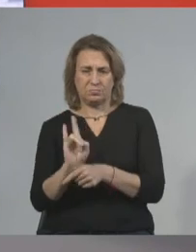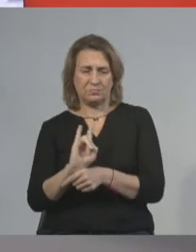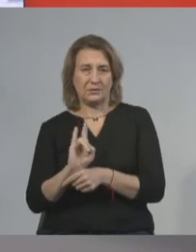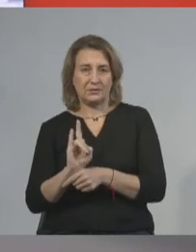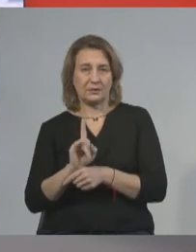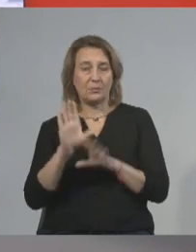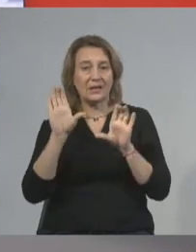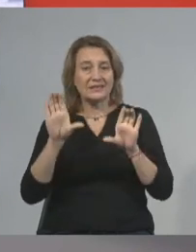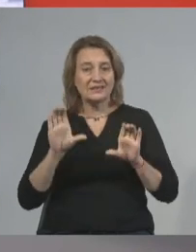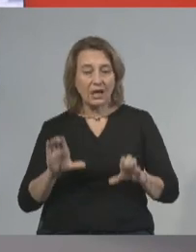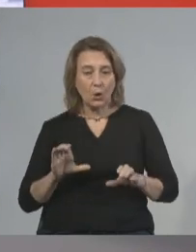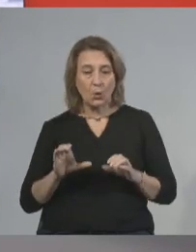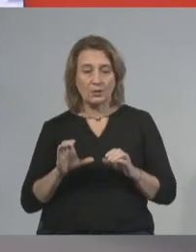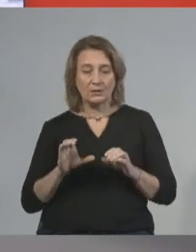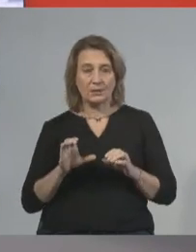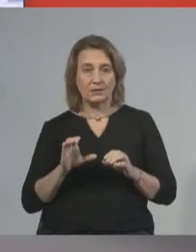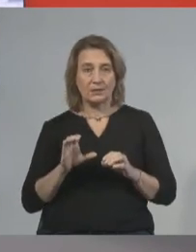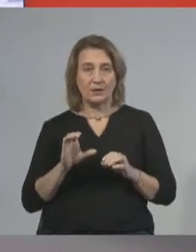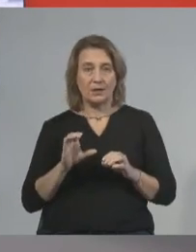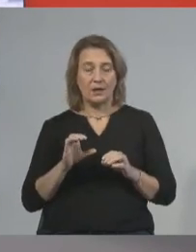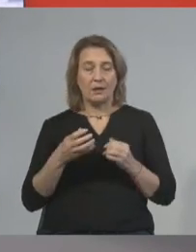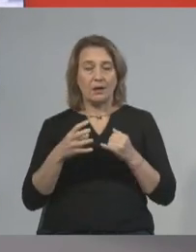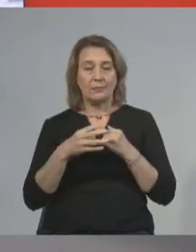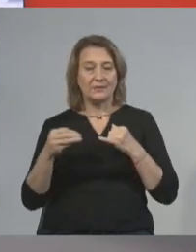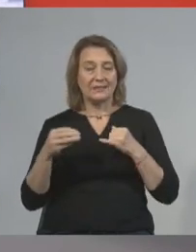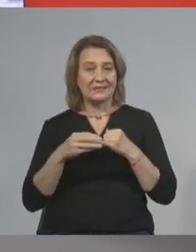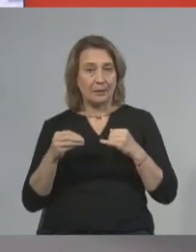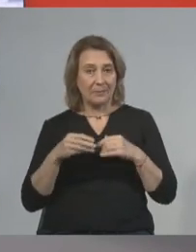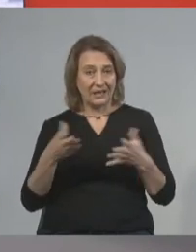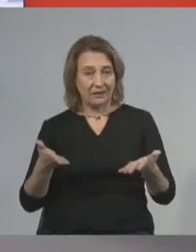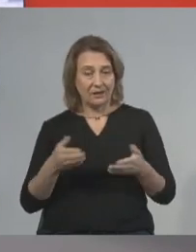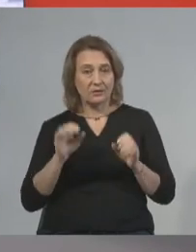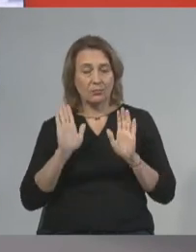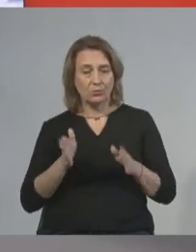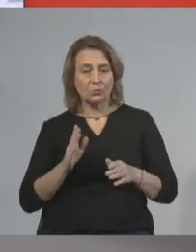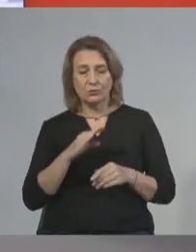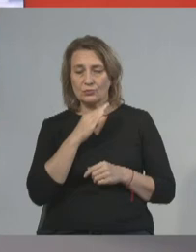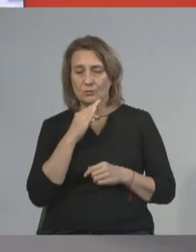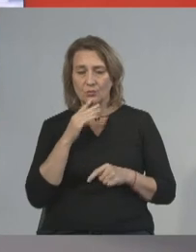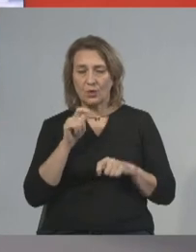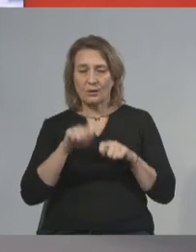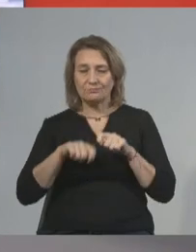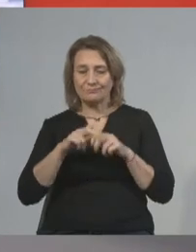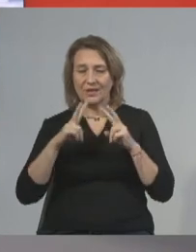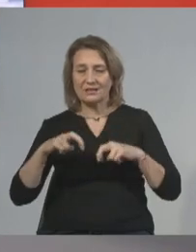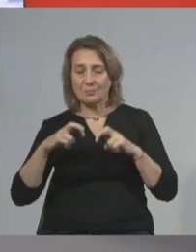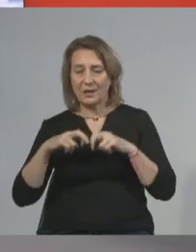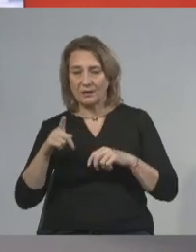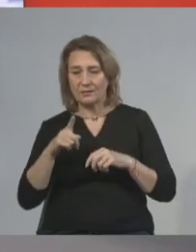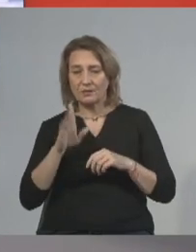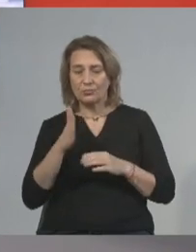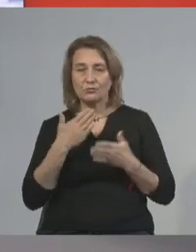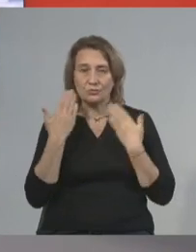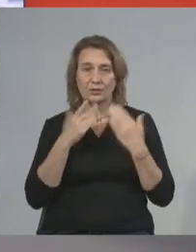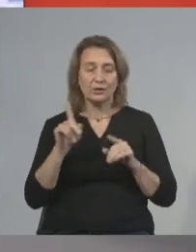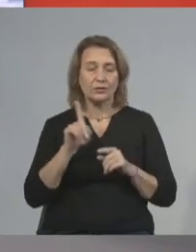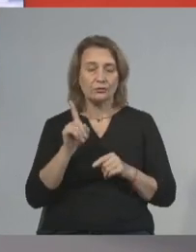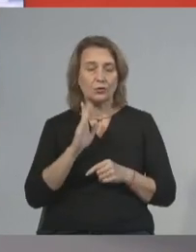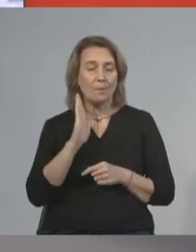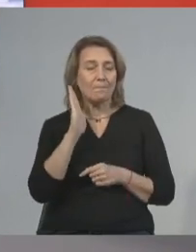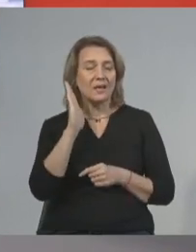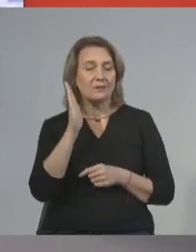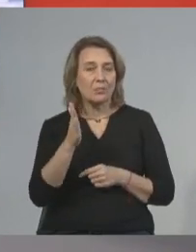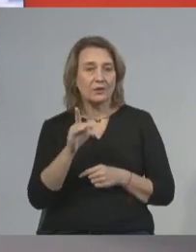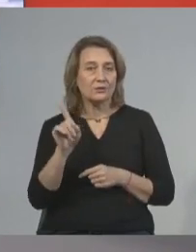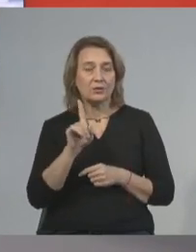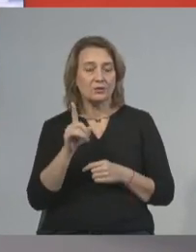they they worry the the law on land is very complicated and only experts will be able to